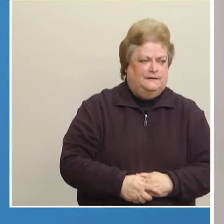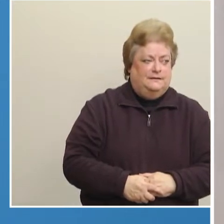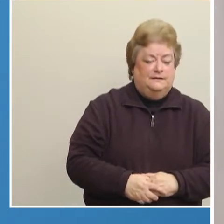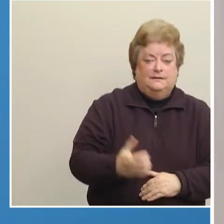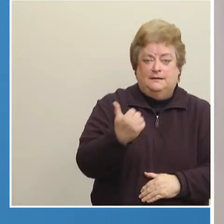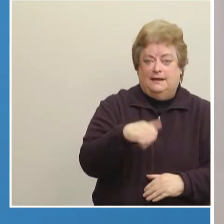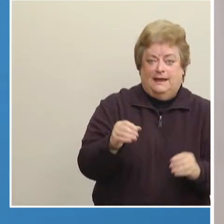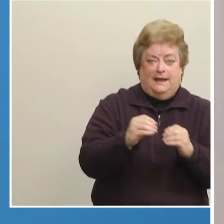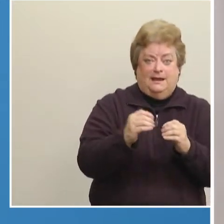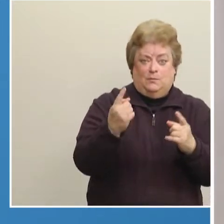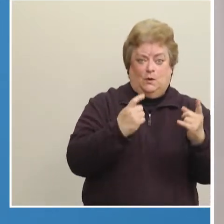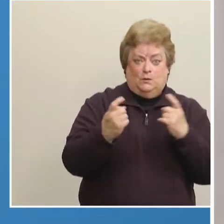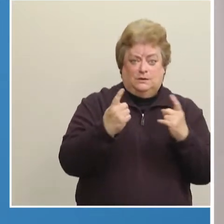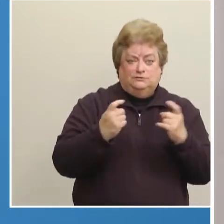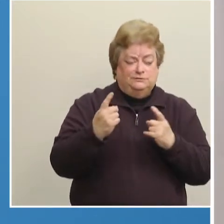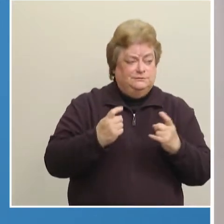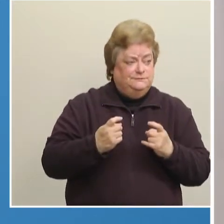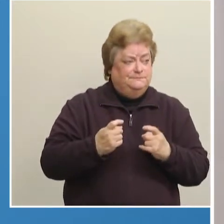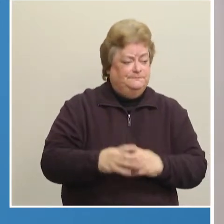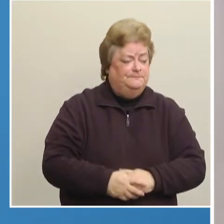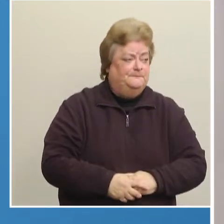Are there other questions from the media?